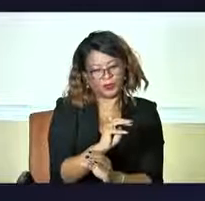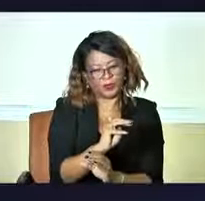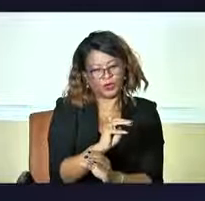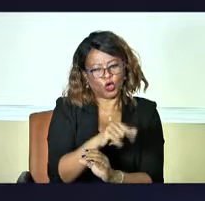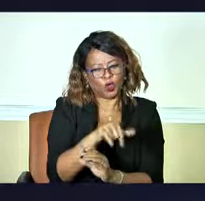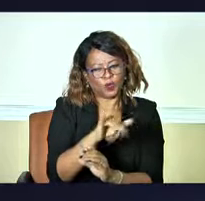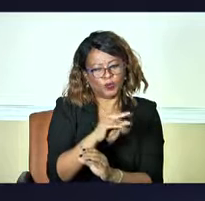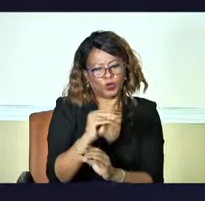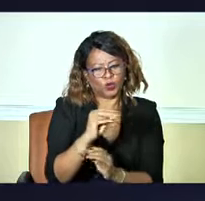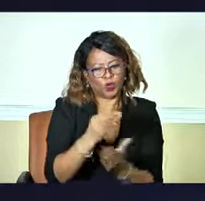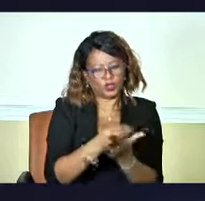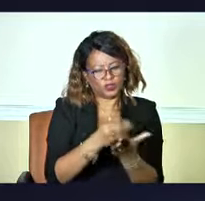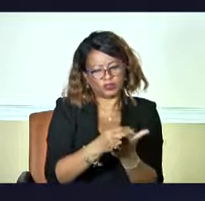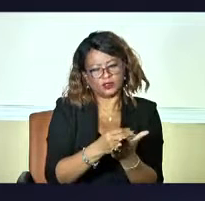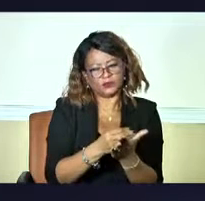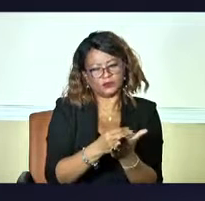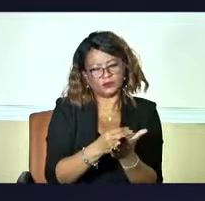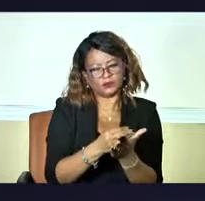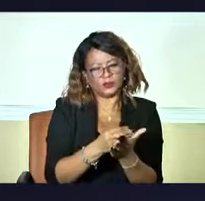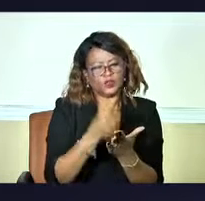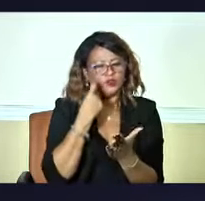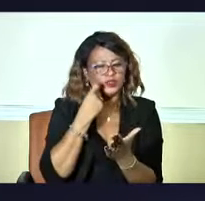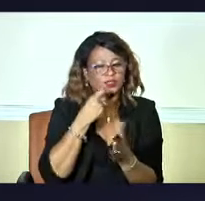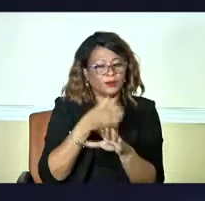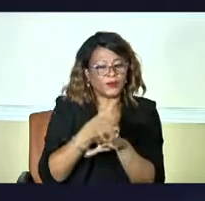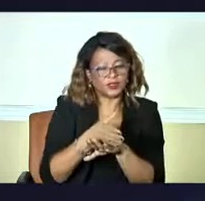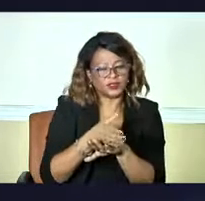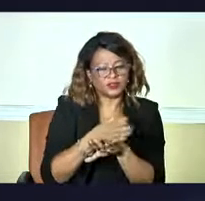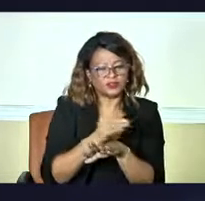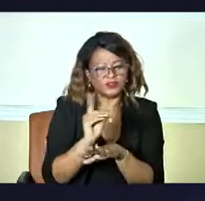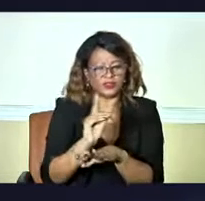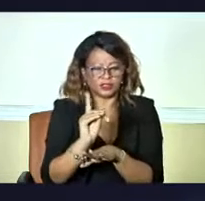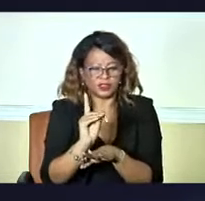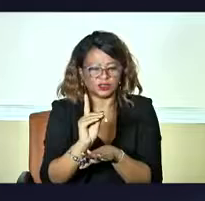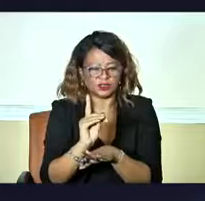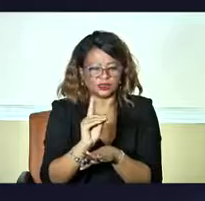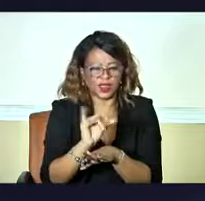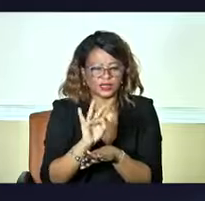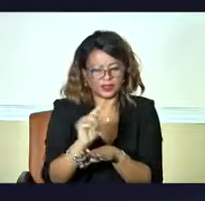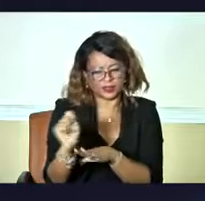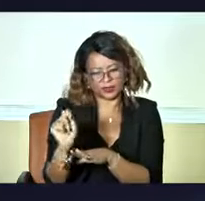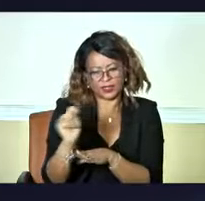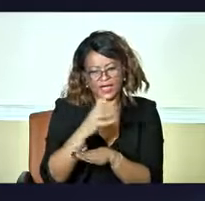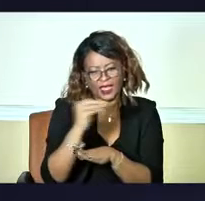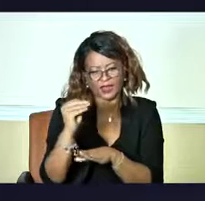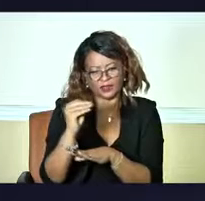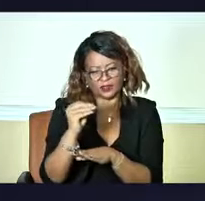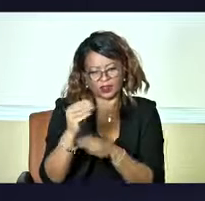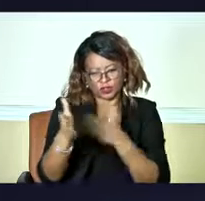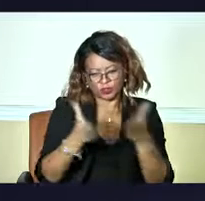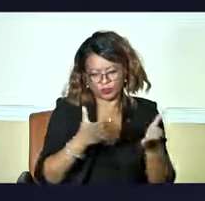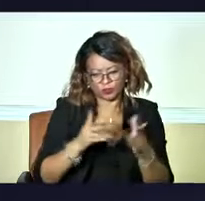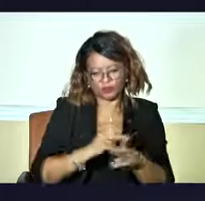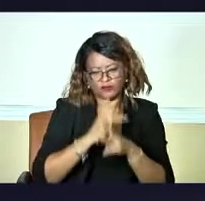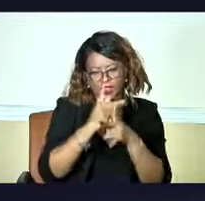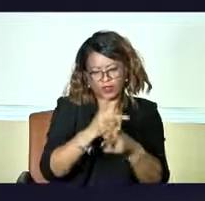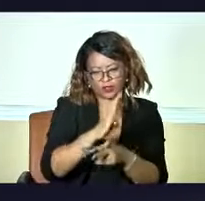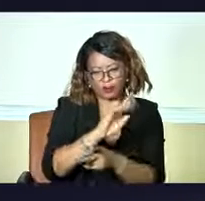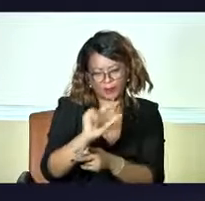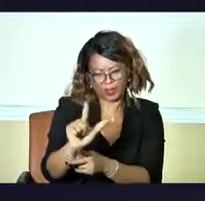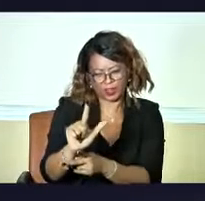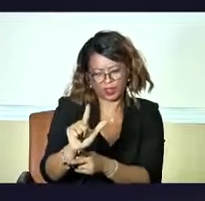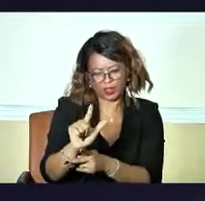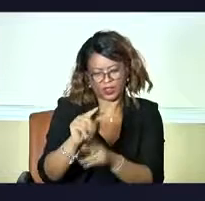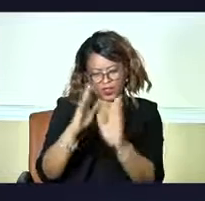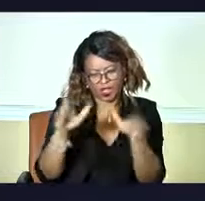Cryptocurrency. The government's recent passage of the Digital Assets and Digital Assets Service Providers Bill in